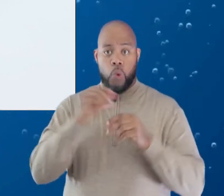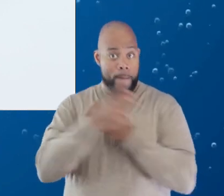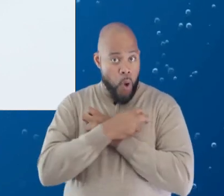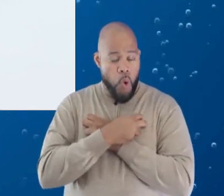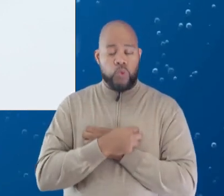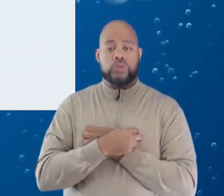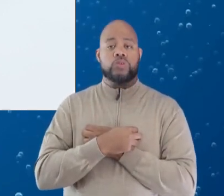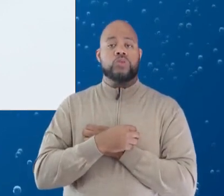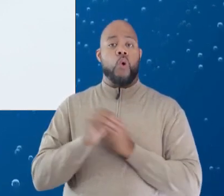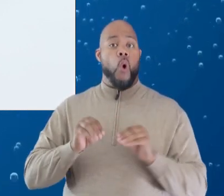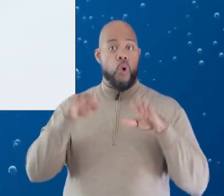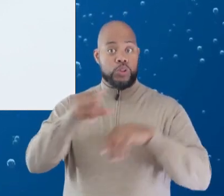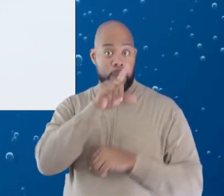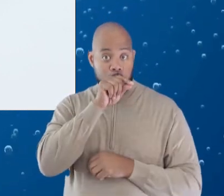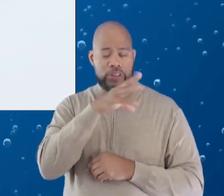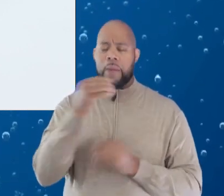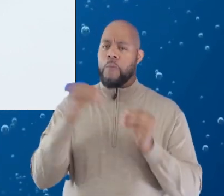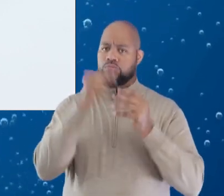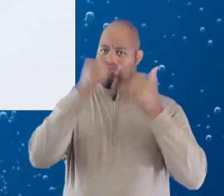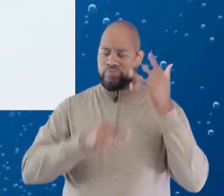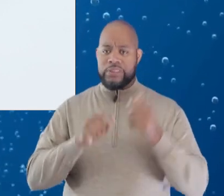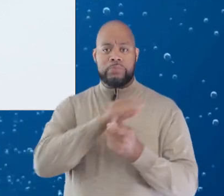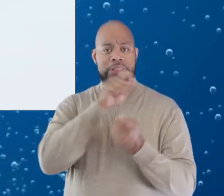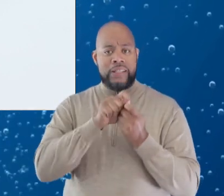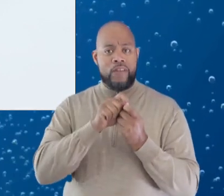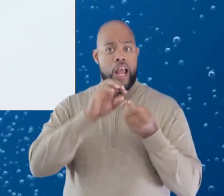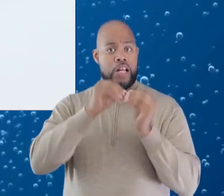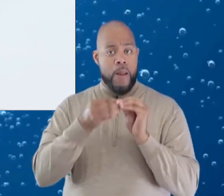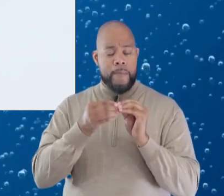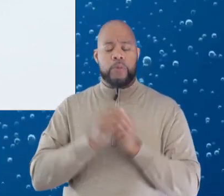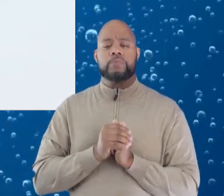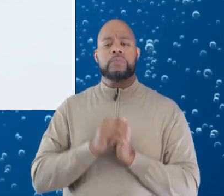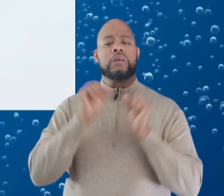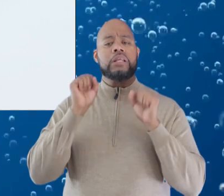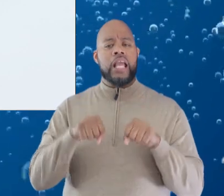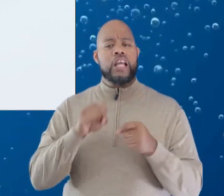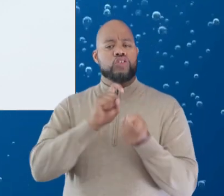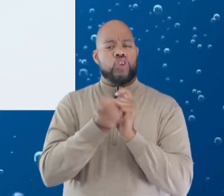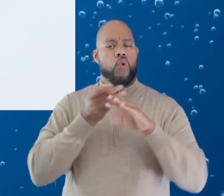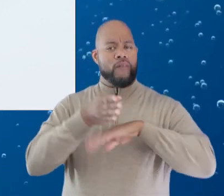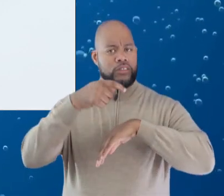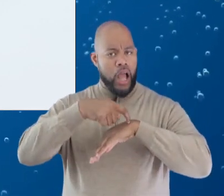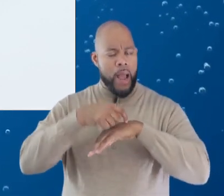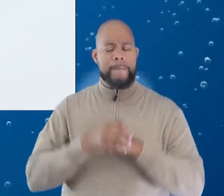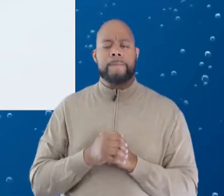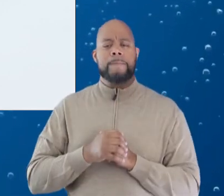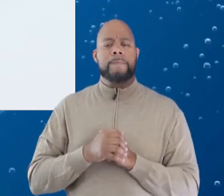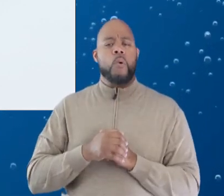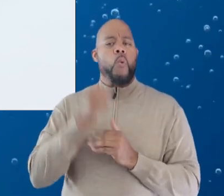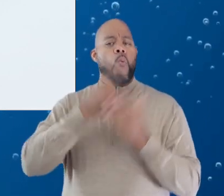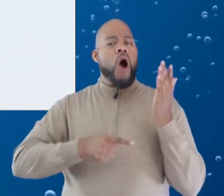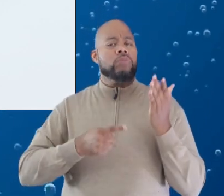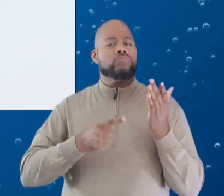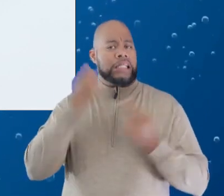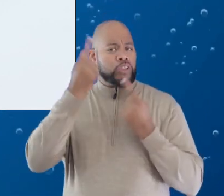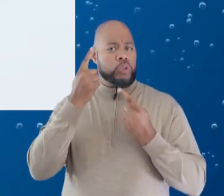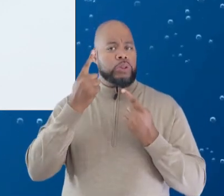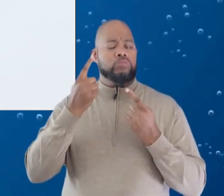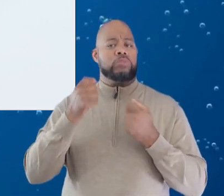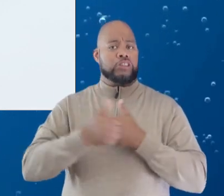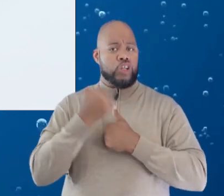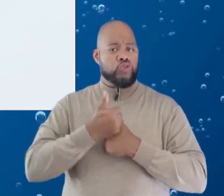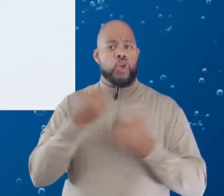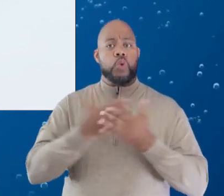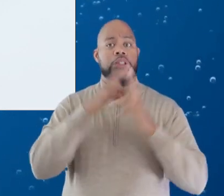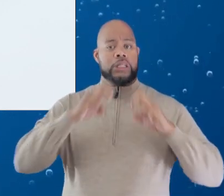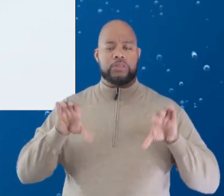invertebrates, seabirds, and more. A specific number can change over time of what is endangered